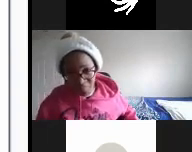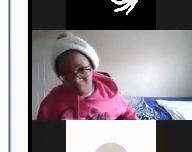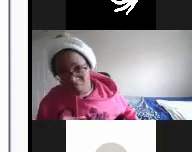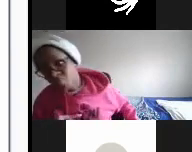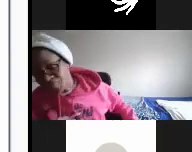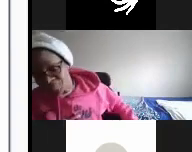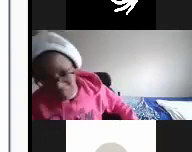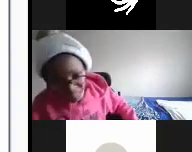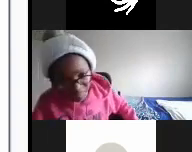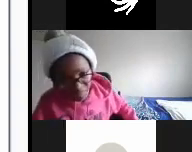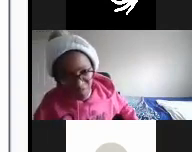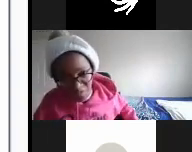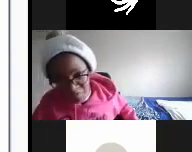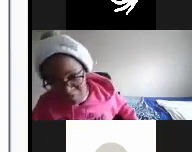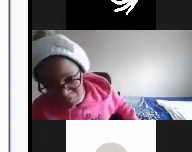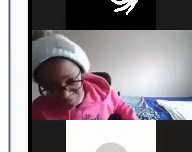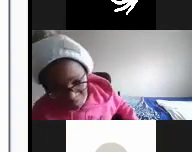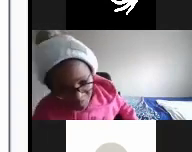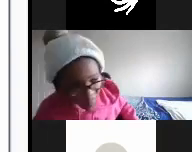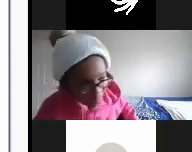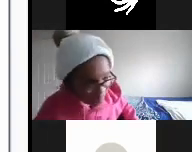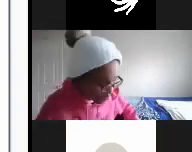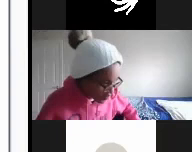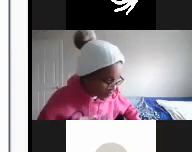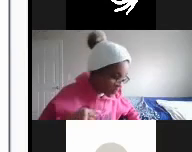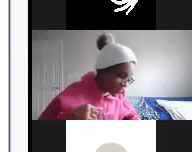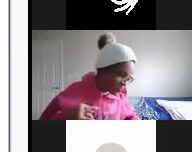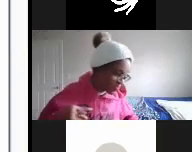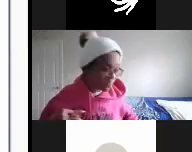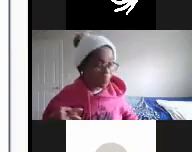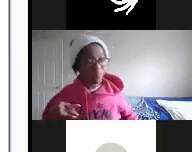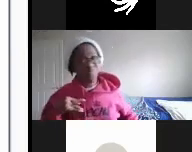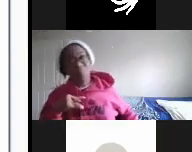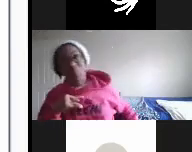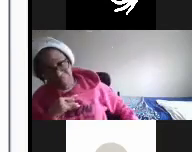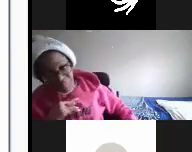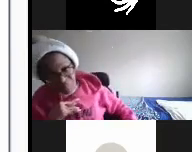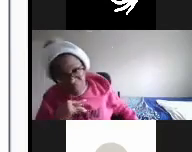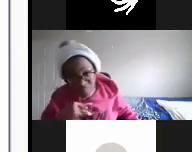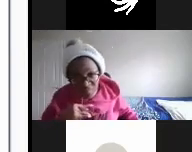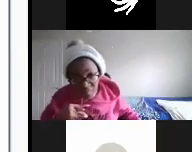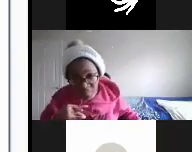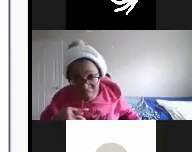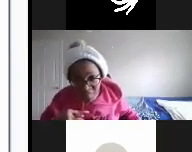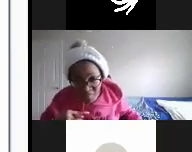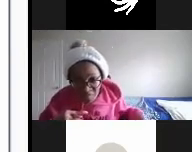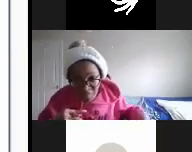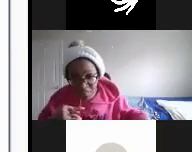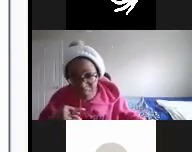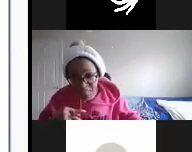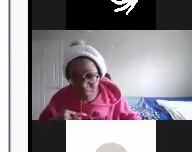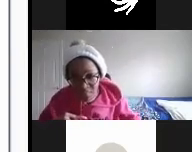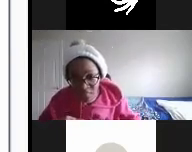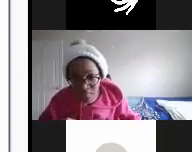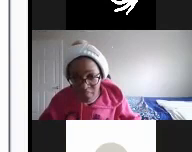helpers, right? And they've got this desire to help. And I think what I've learned over 20 years, and I think what